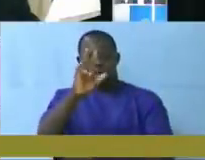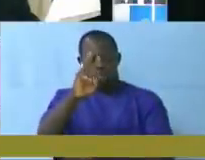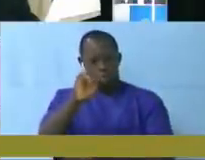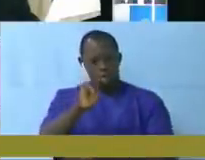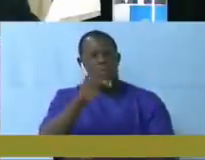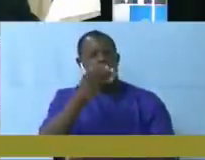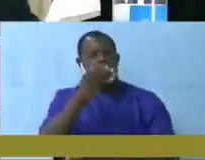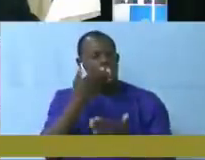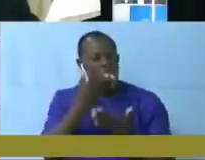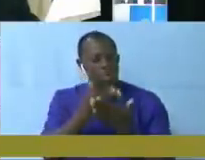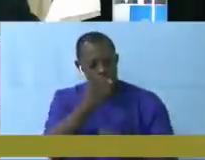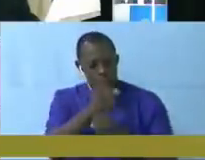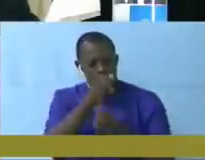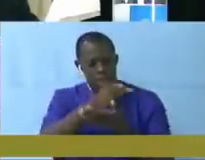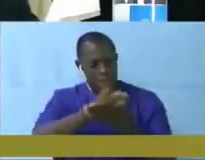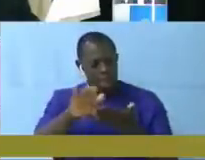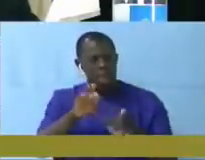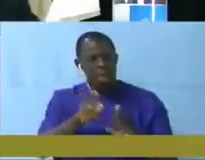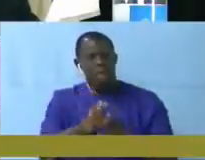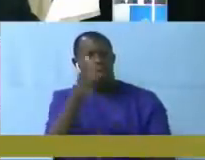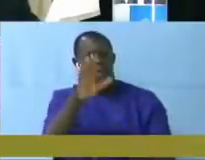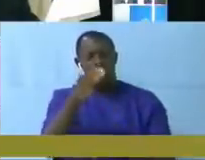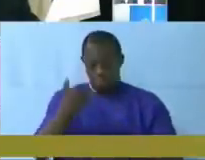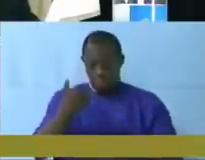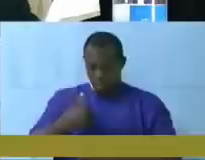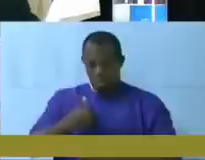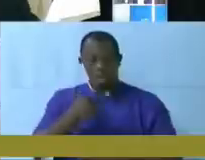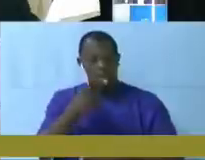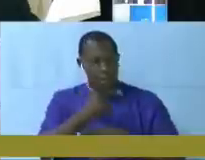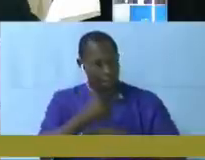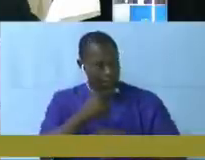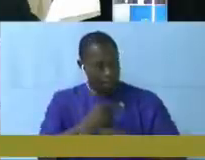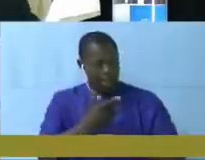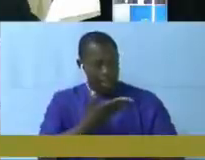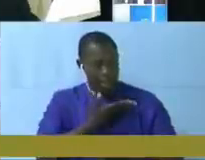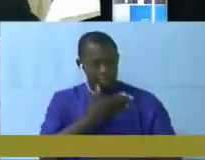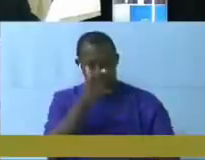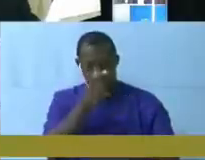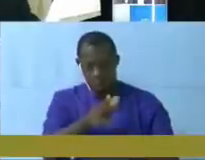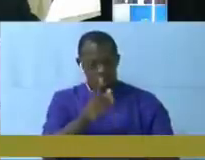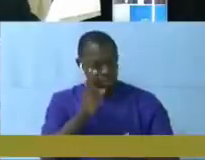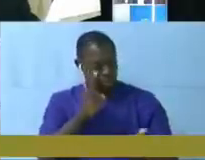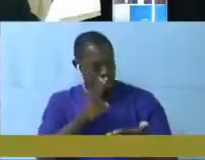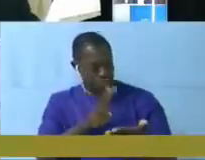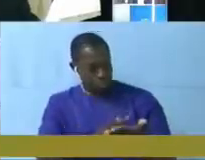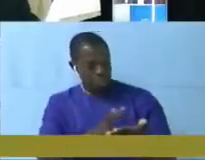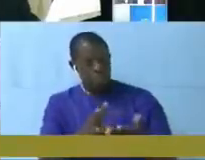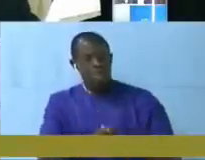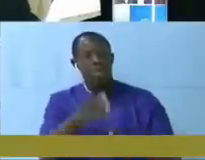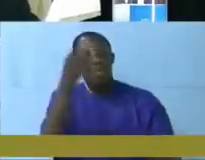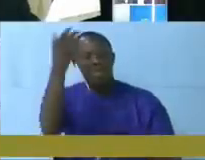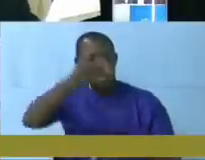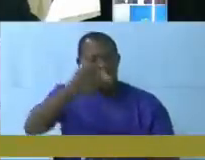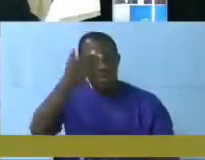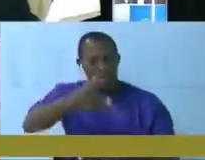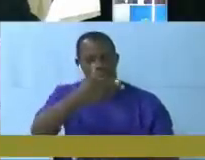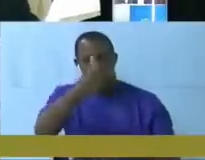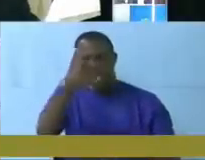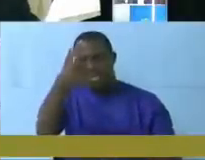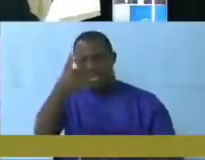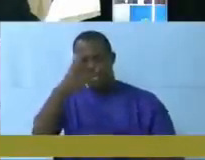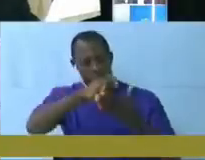had a chance to see the 1996 draft that